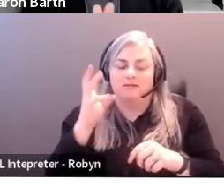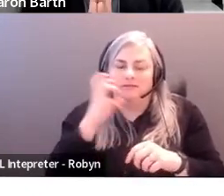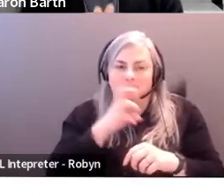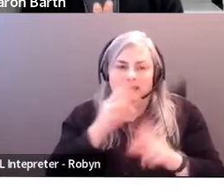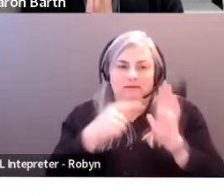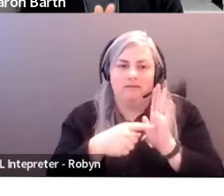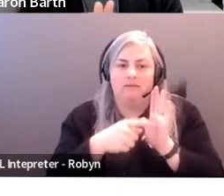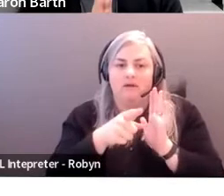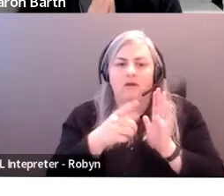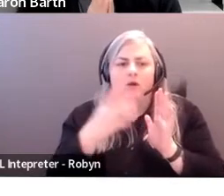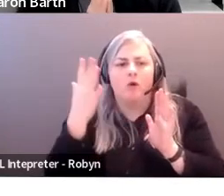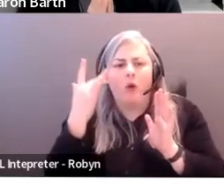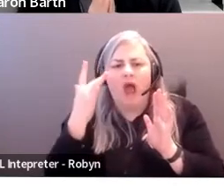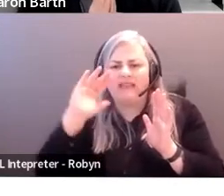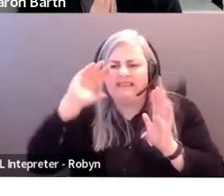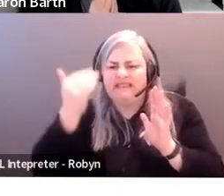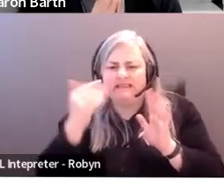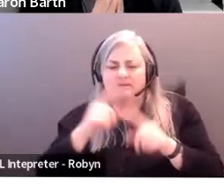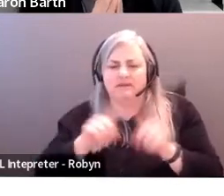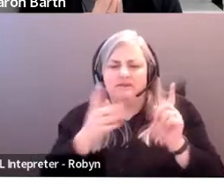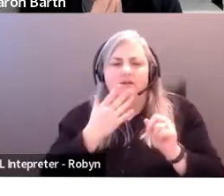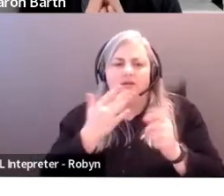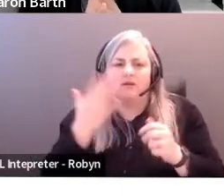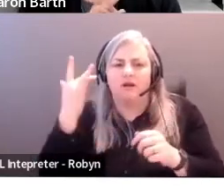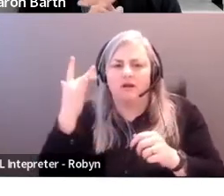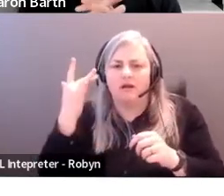we see them as different colors?